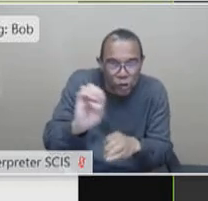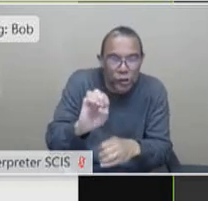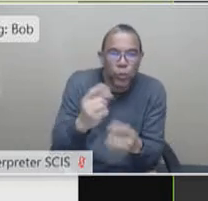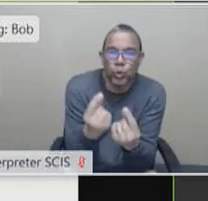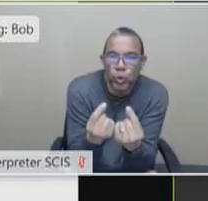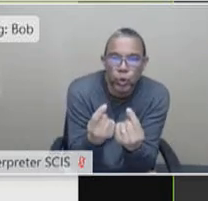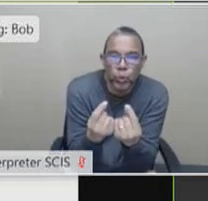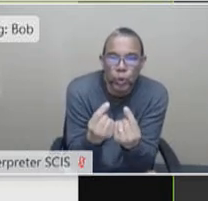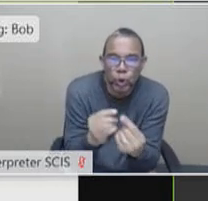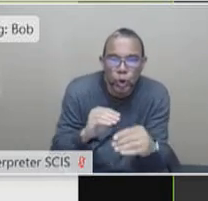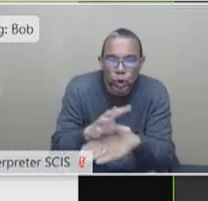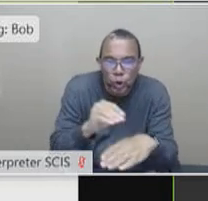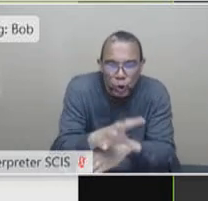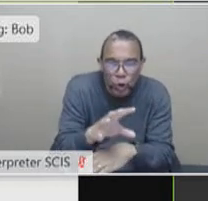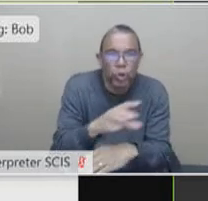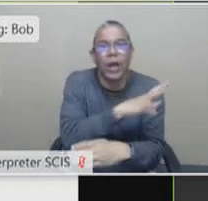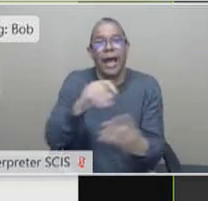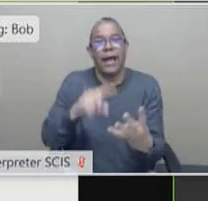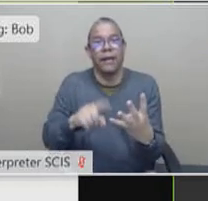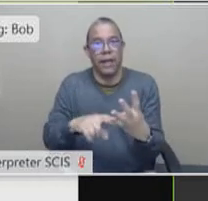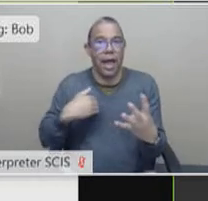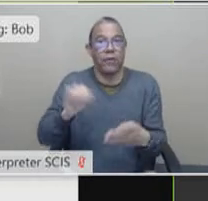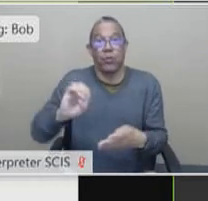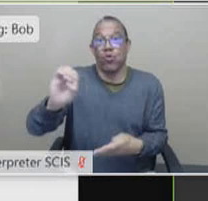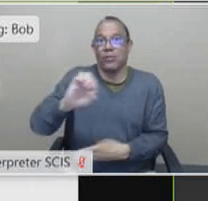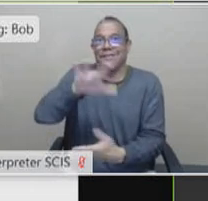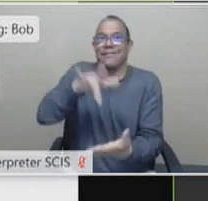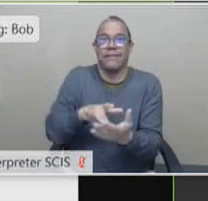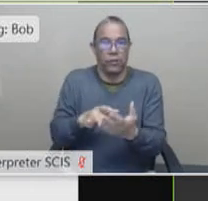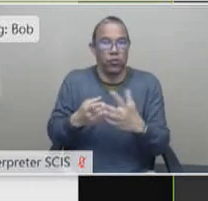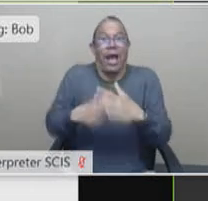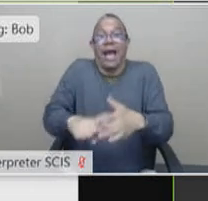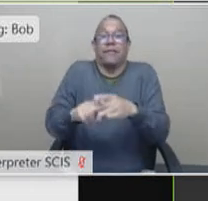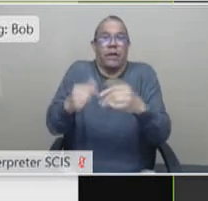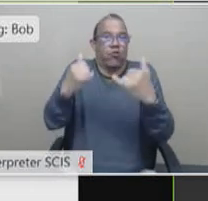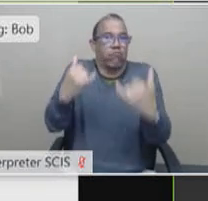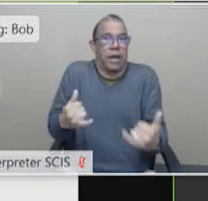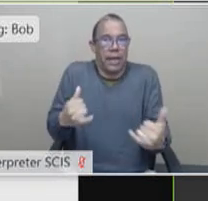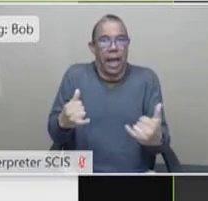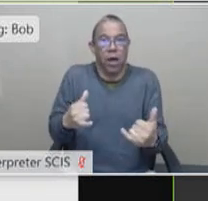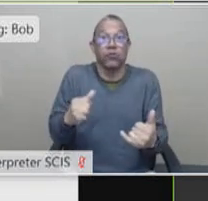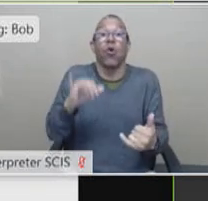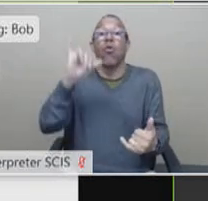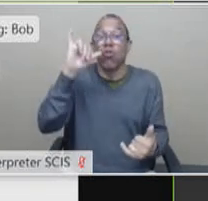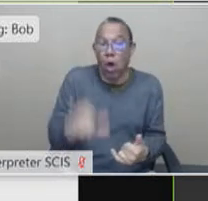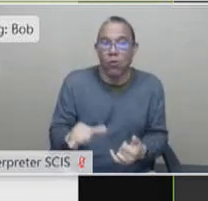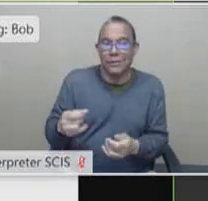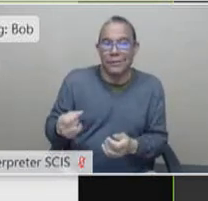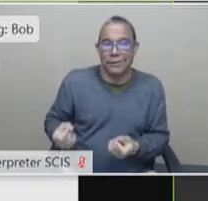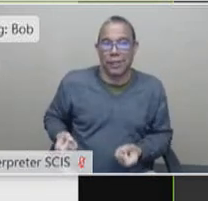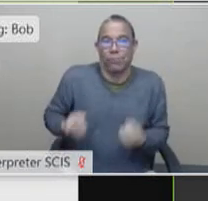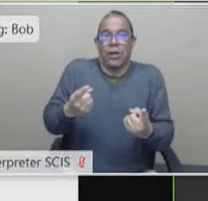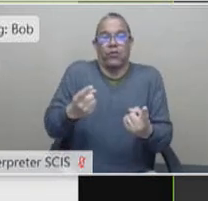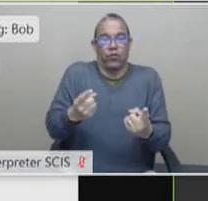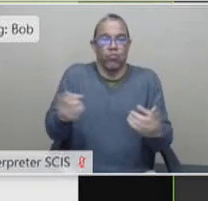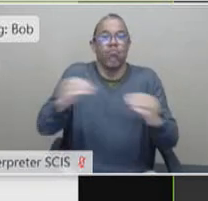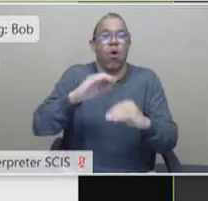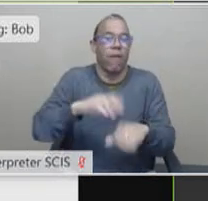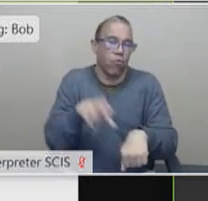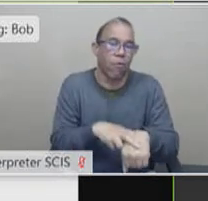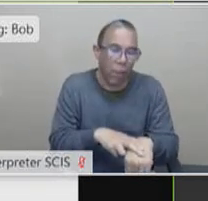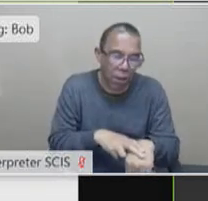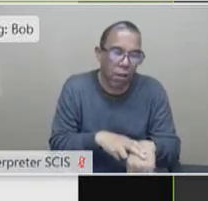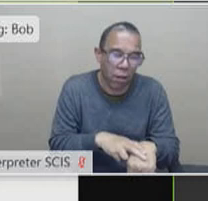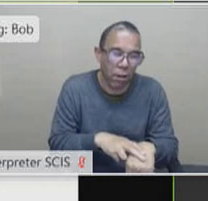center activated at this time. So we do expect more cost on that side. On the other hand, there are some